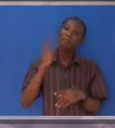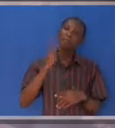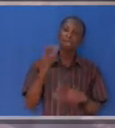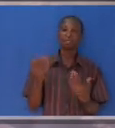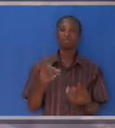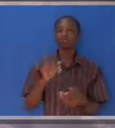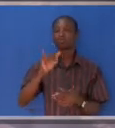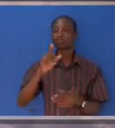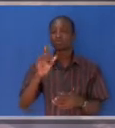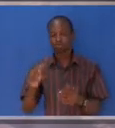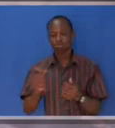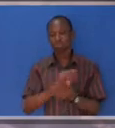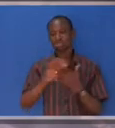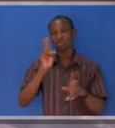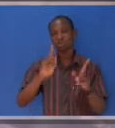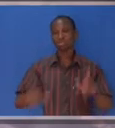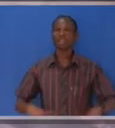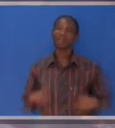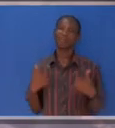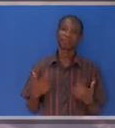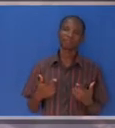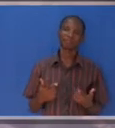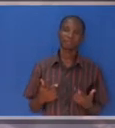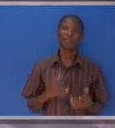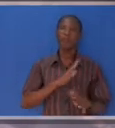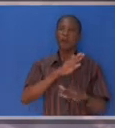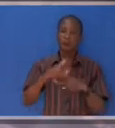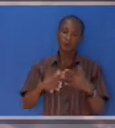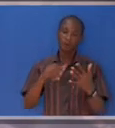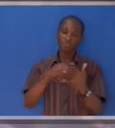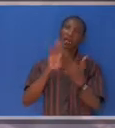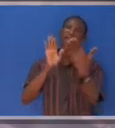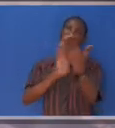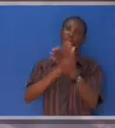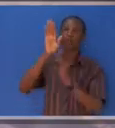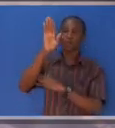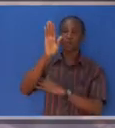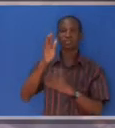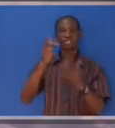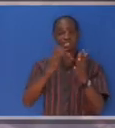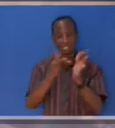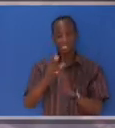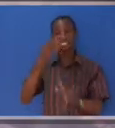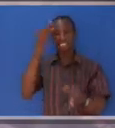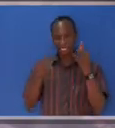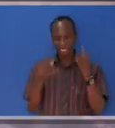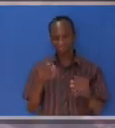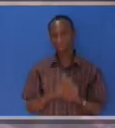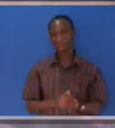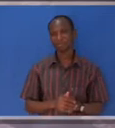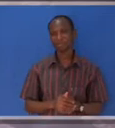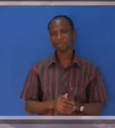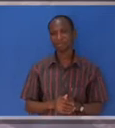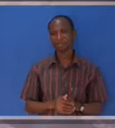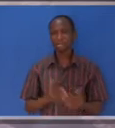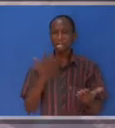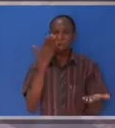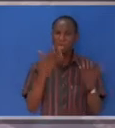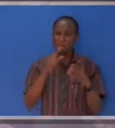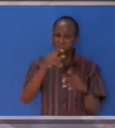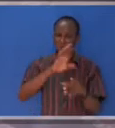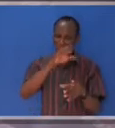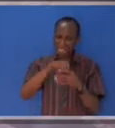draw di tia nkrofo begina yesu atemu adwani sa niema me bubo so imu nyina se ugusu